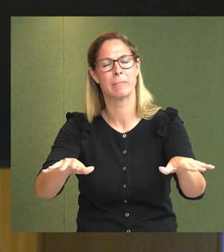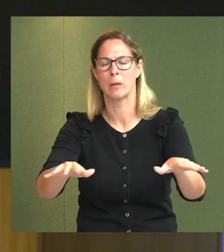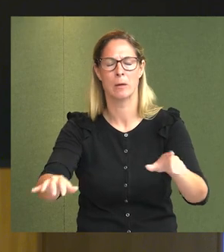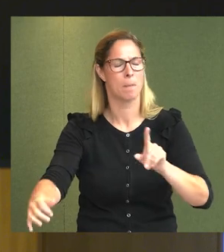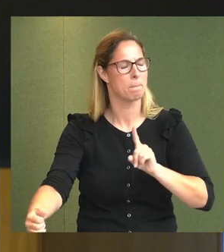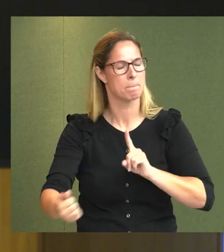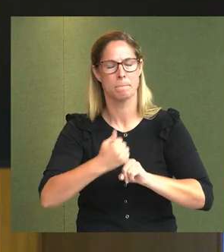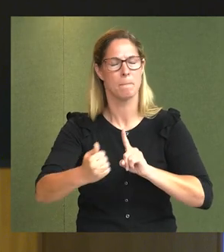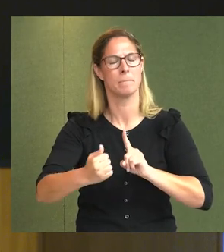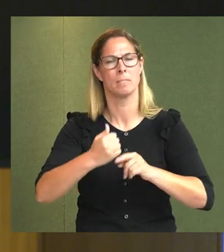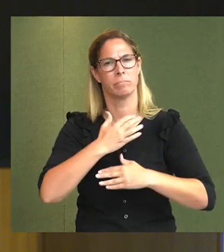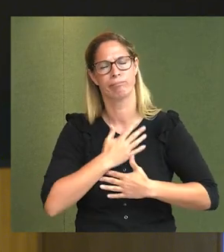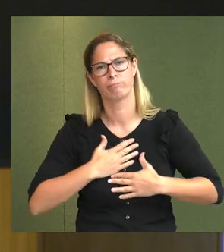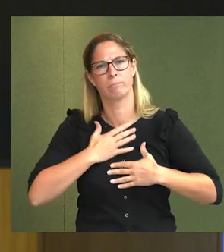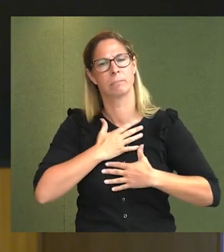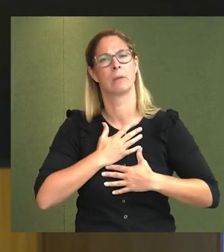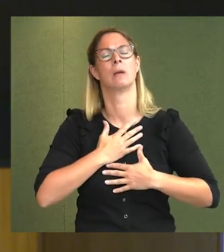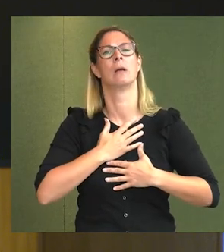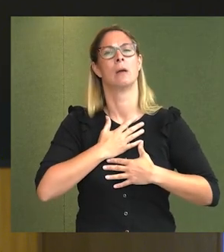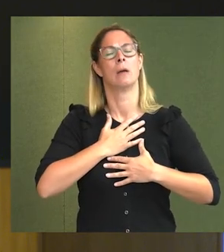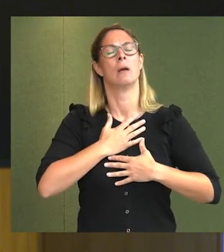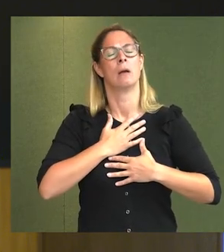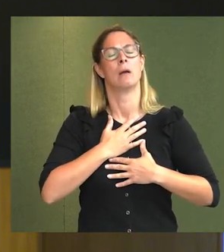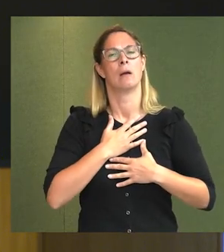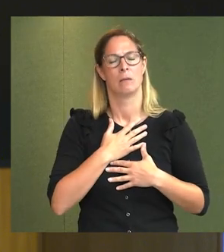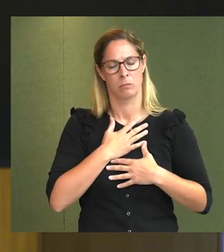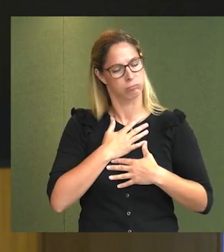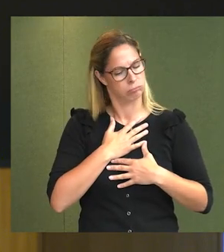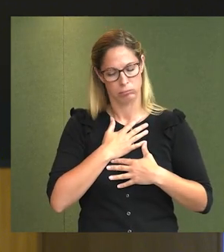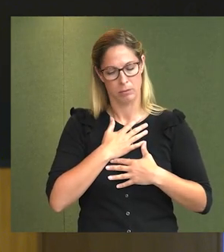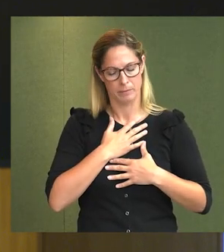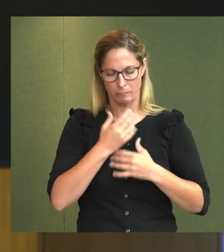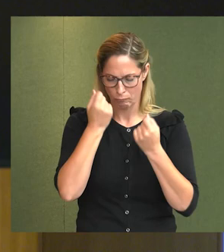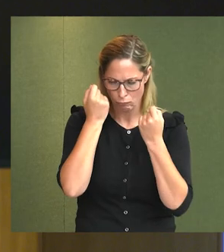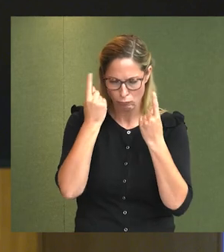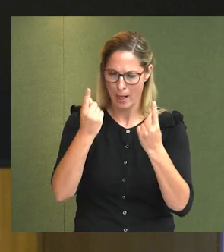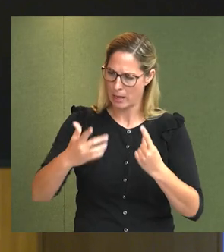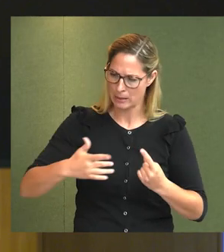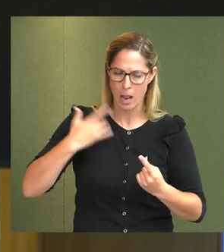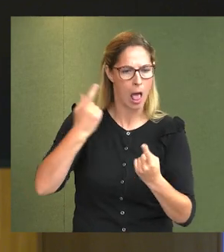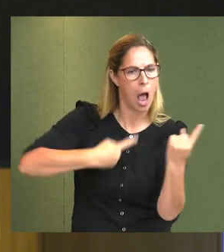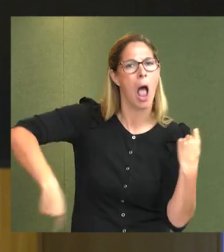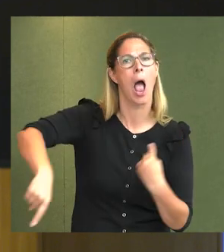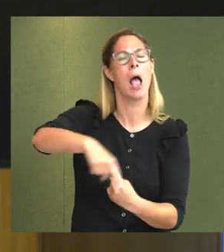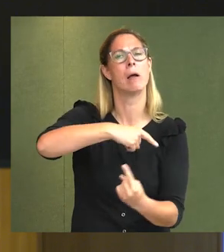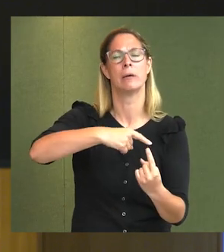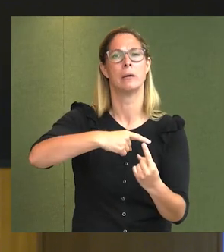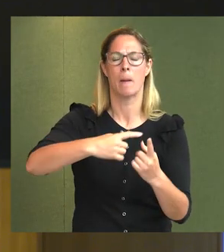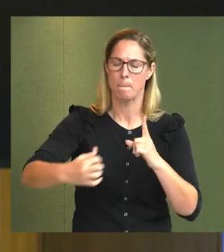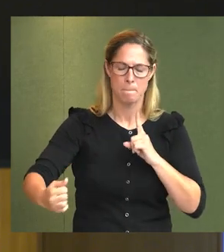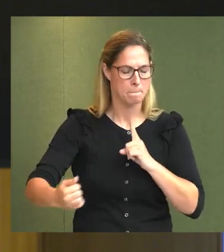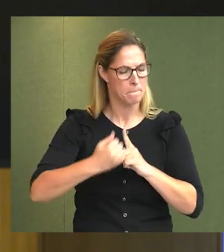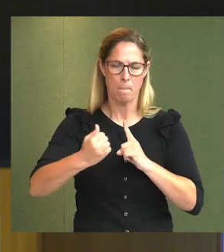II's passing shows how many lives she touched with her singular